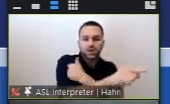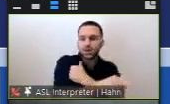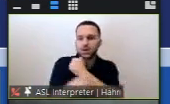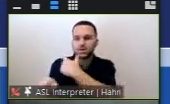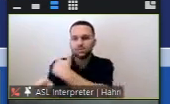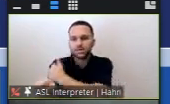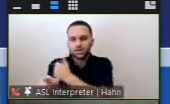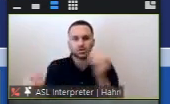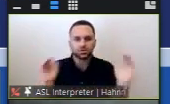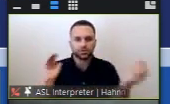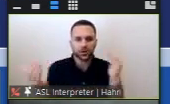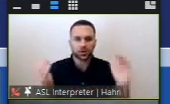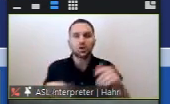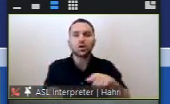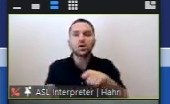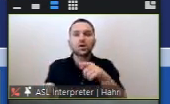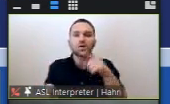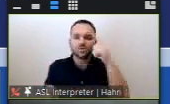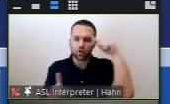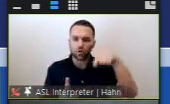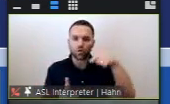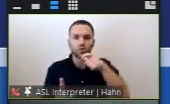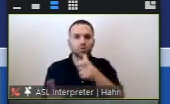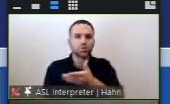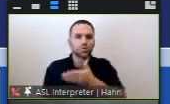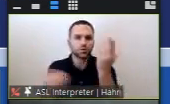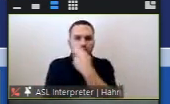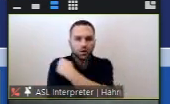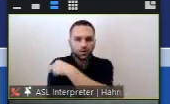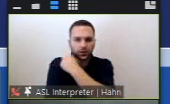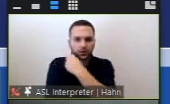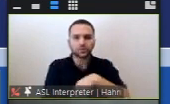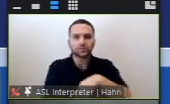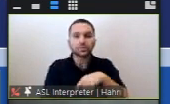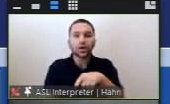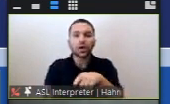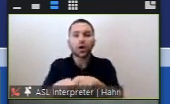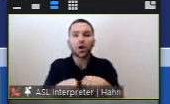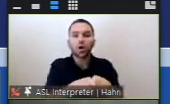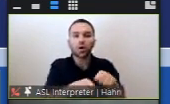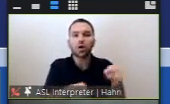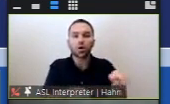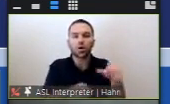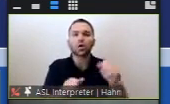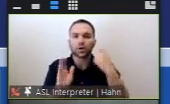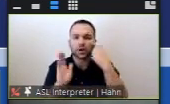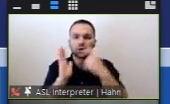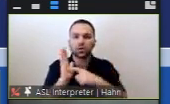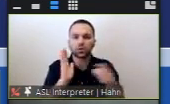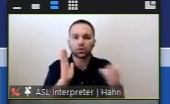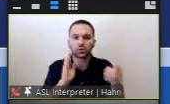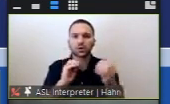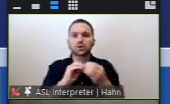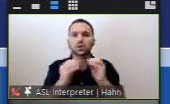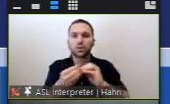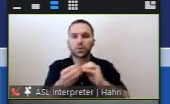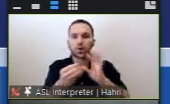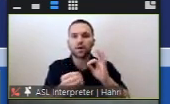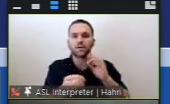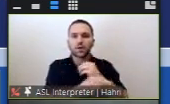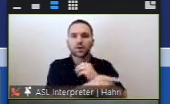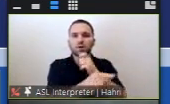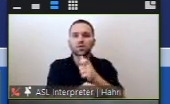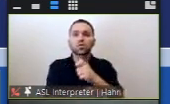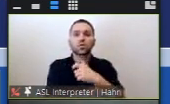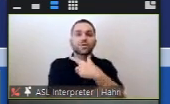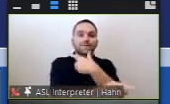And also when you hover on that last data point here, you can see the number of unvaccinated hospitalizations, the total number of unvaccinated people as